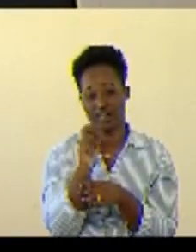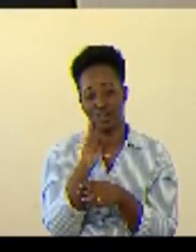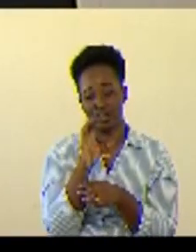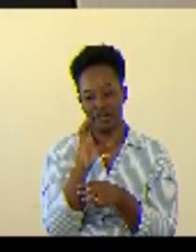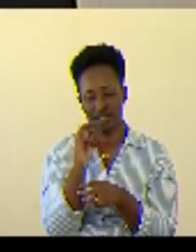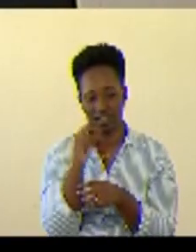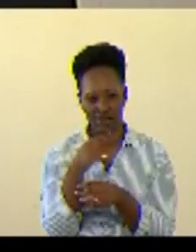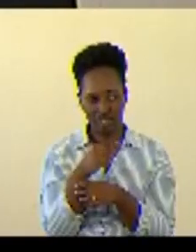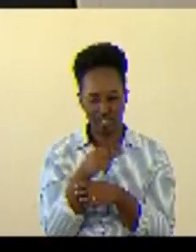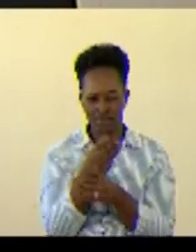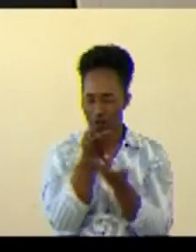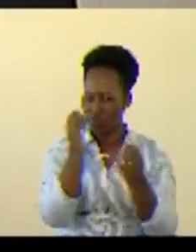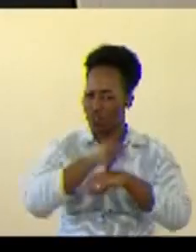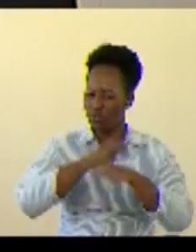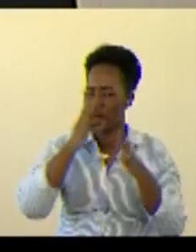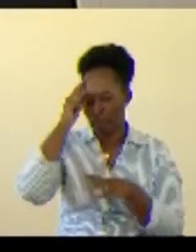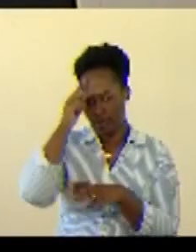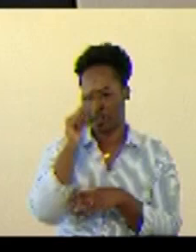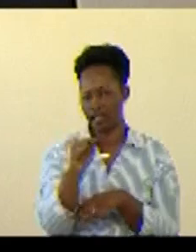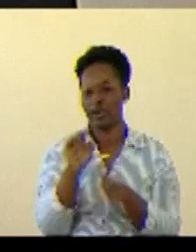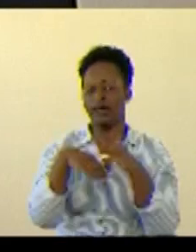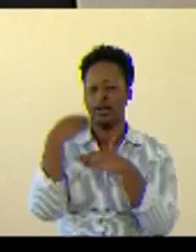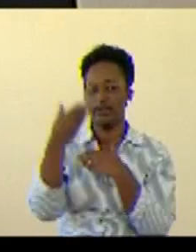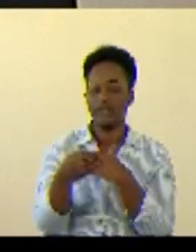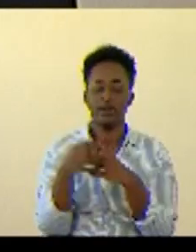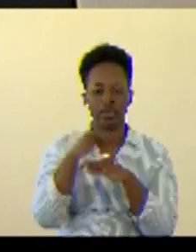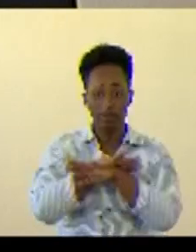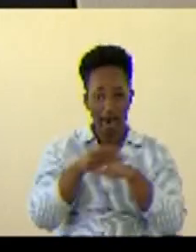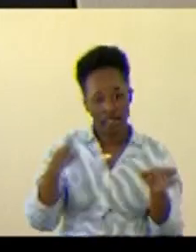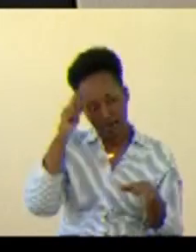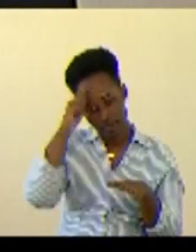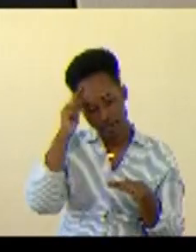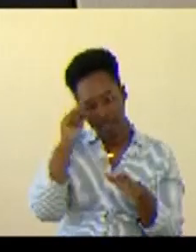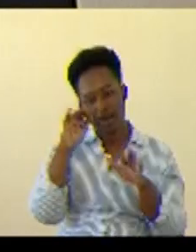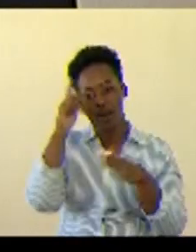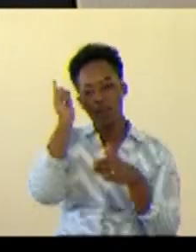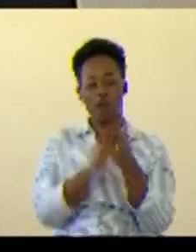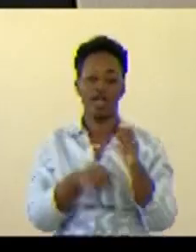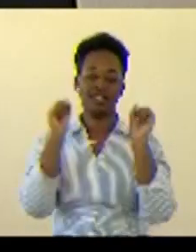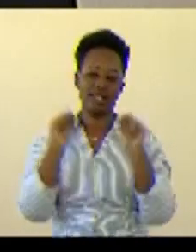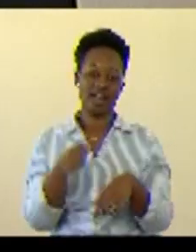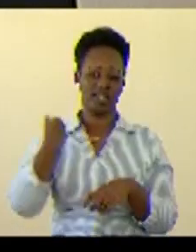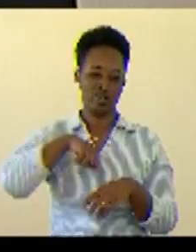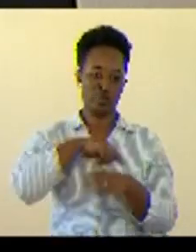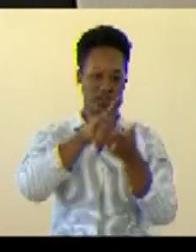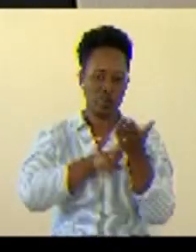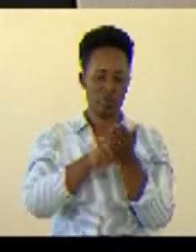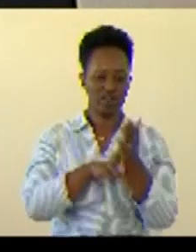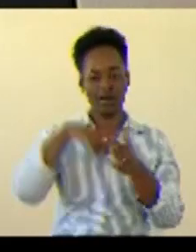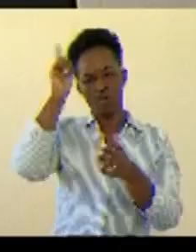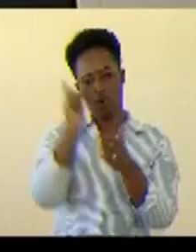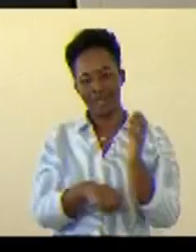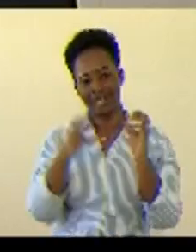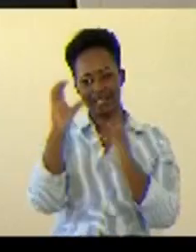Student, think about it. Then after think about it, what can we use? What are the